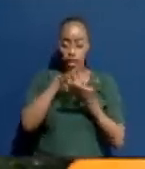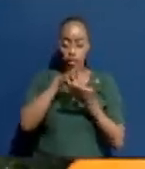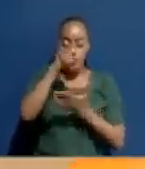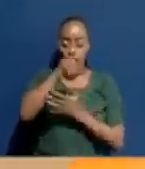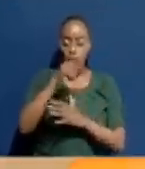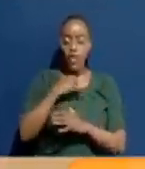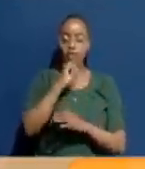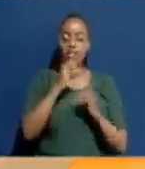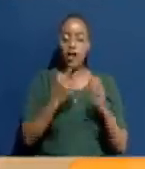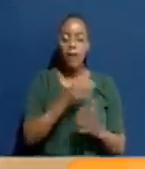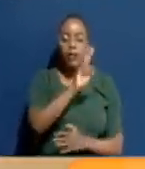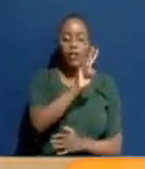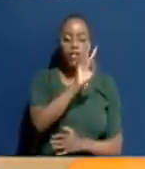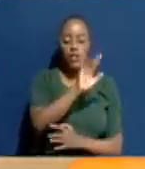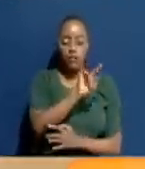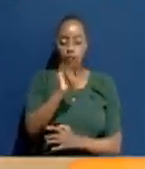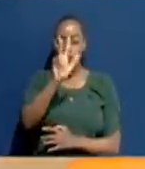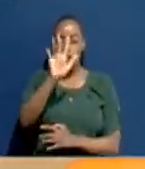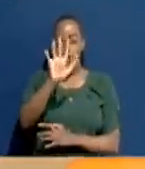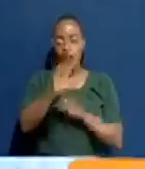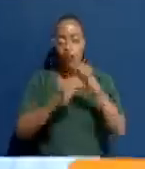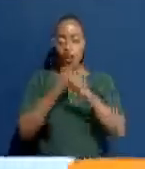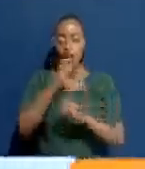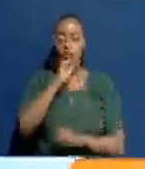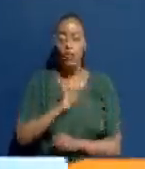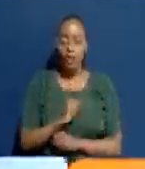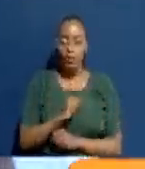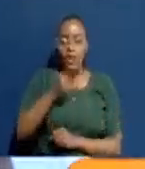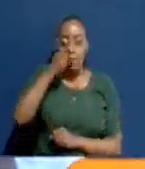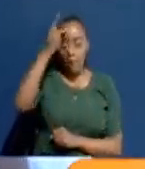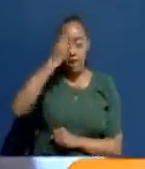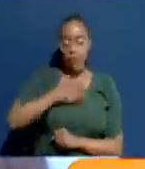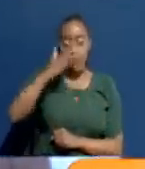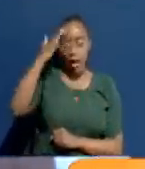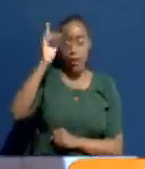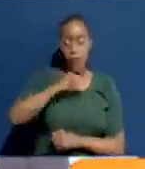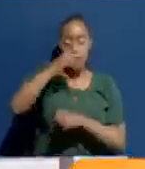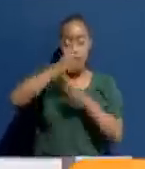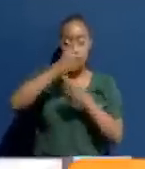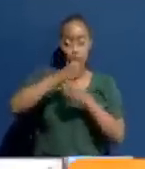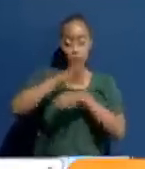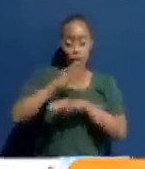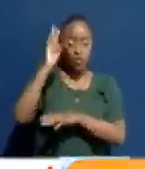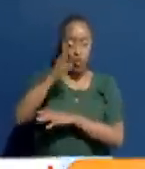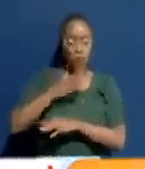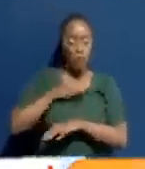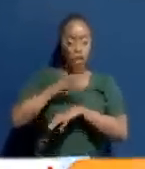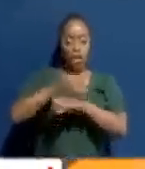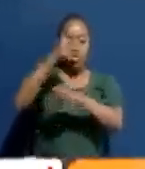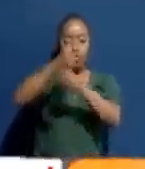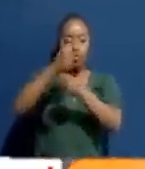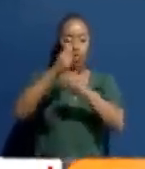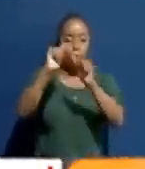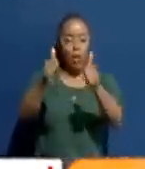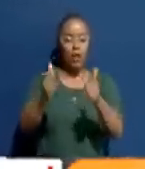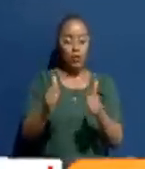be between 25 and 35 years old. Parents walikuwa najua nitapata kazi huku, sijapata. Then pia,